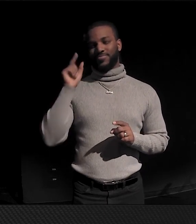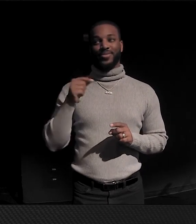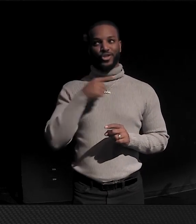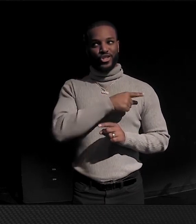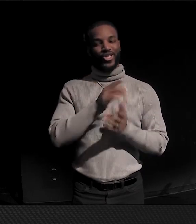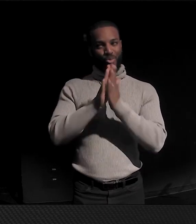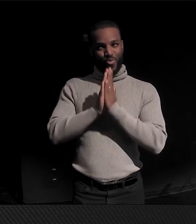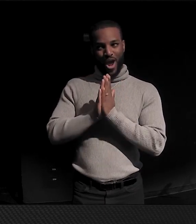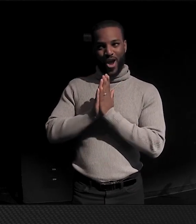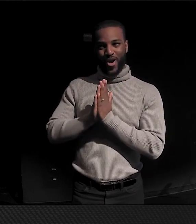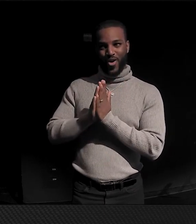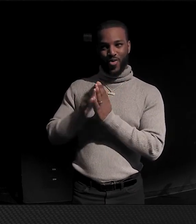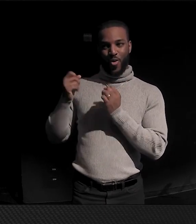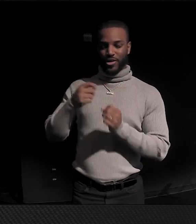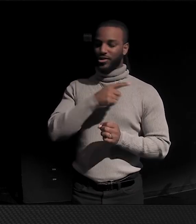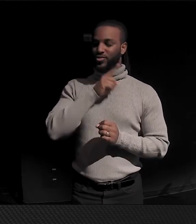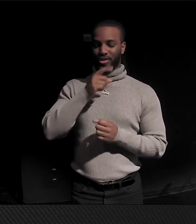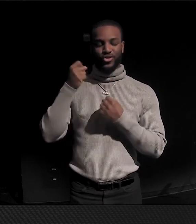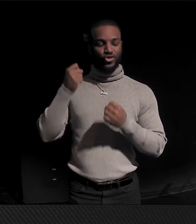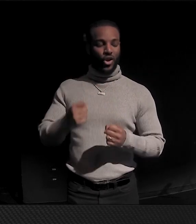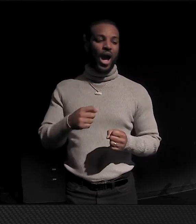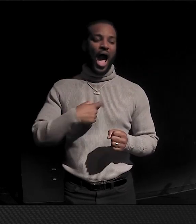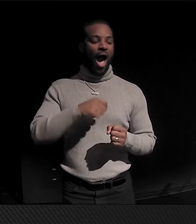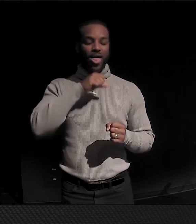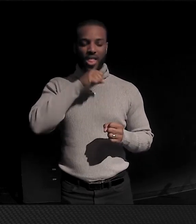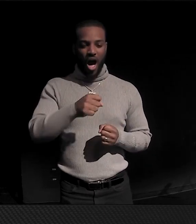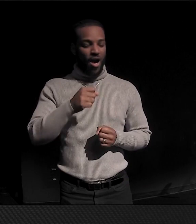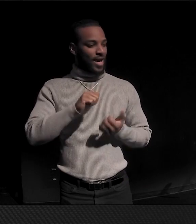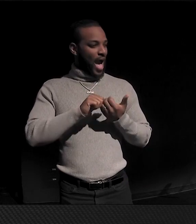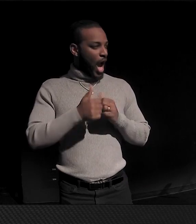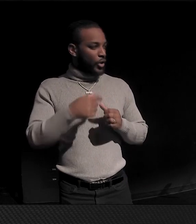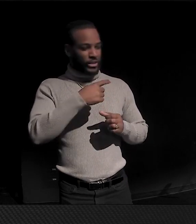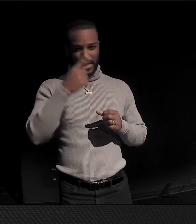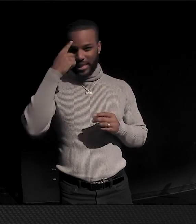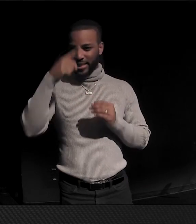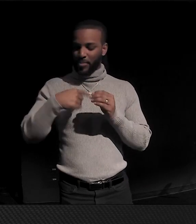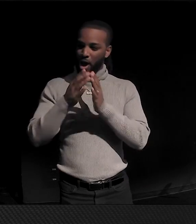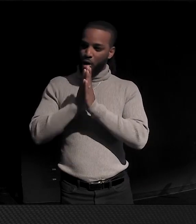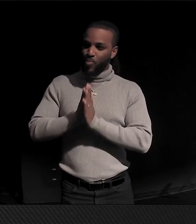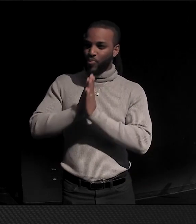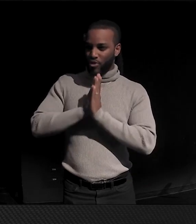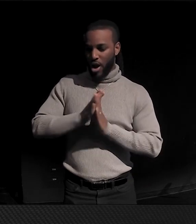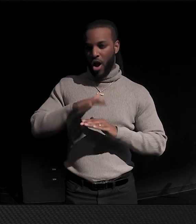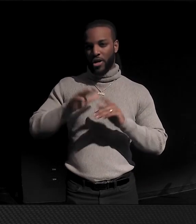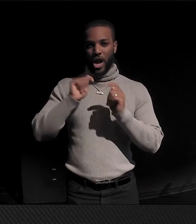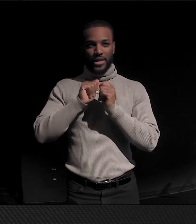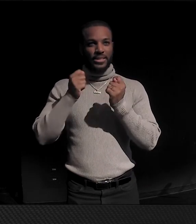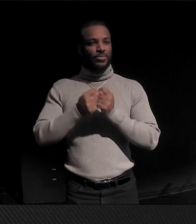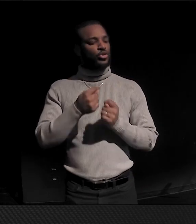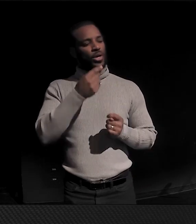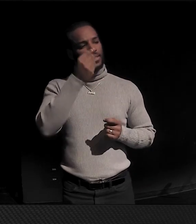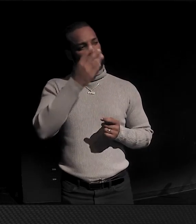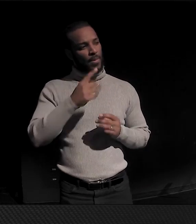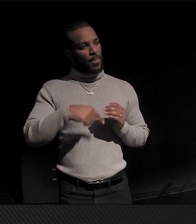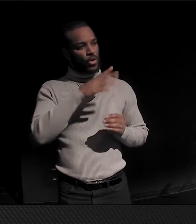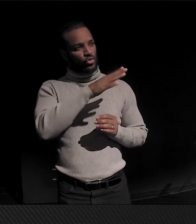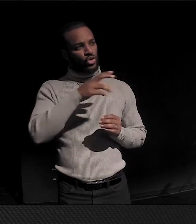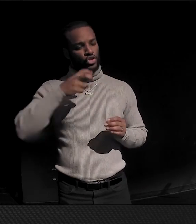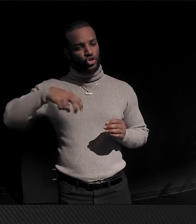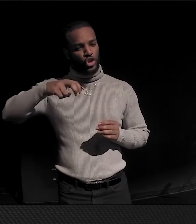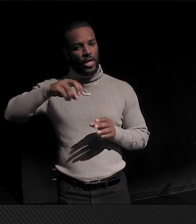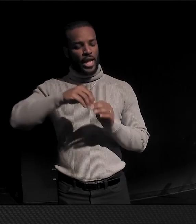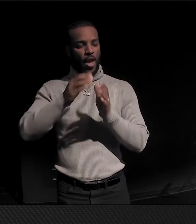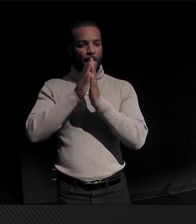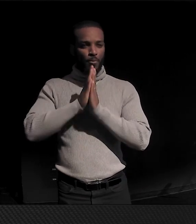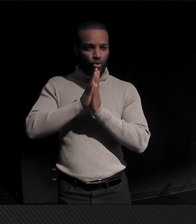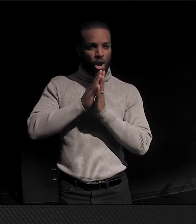prayer warrior. You really are. And I just love how she thinks about prayer on our team. And so tell us a little bit about your journey in prayer